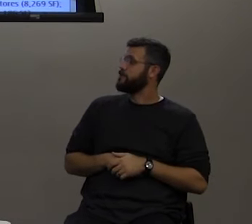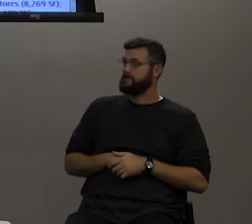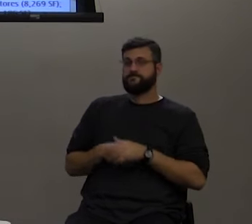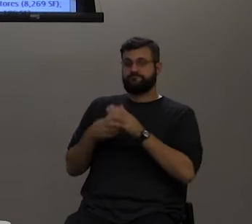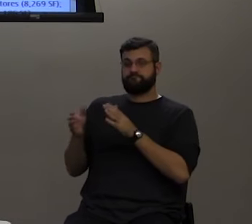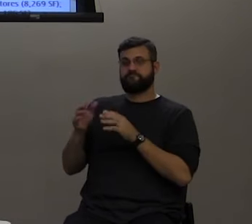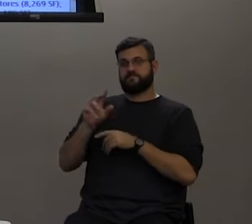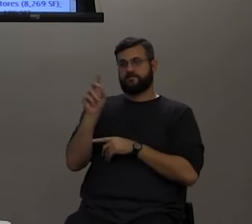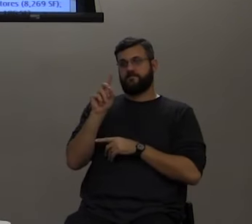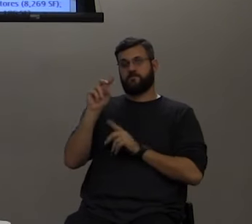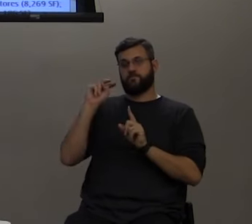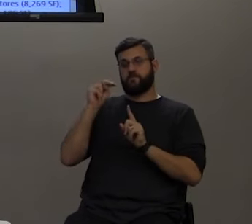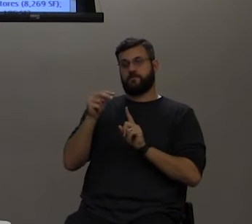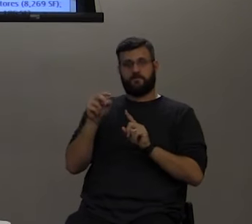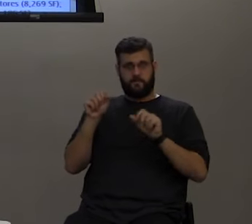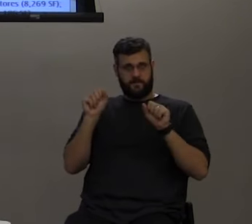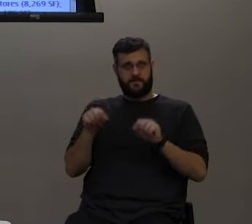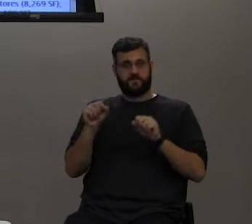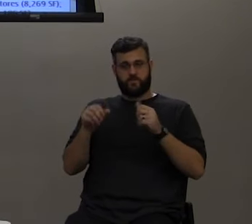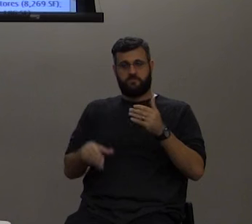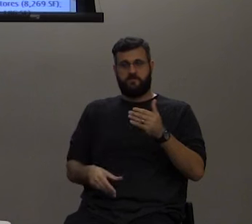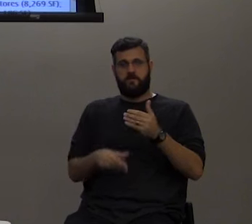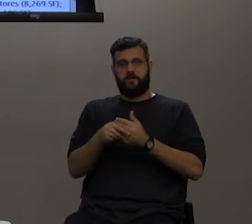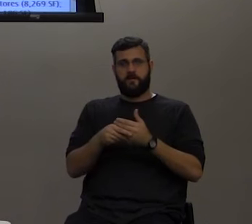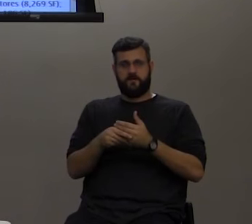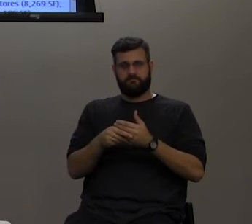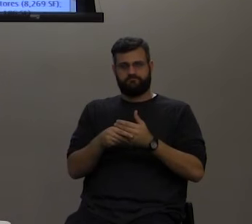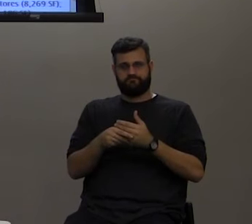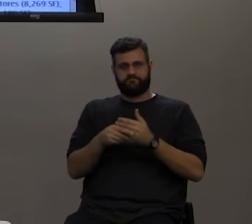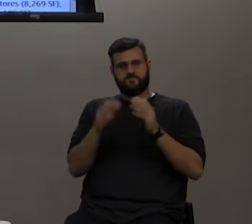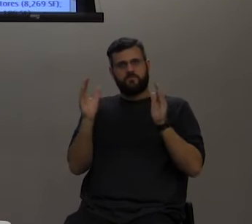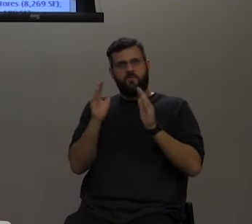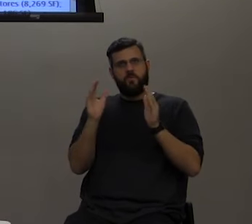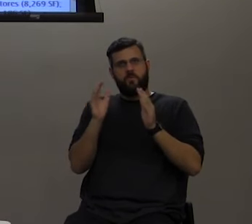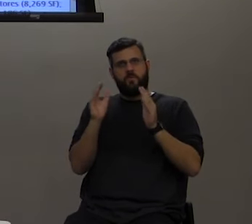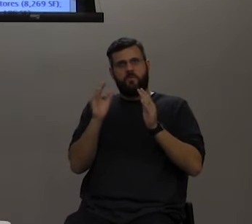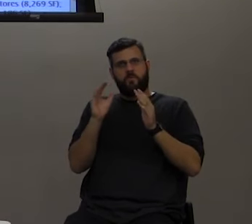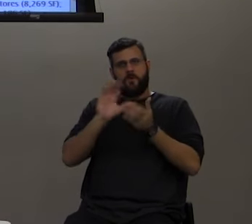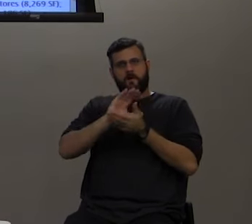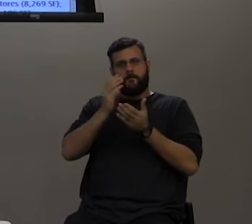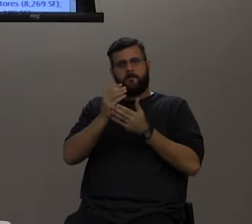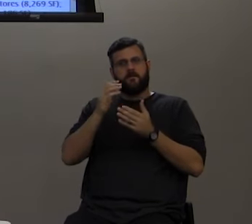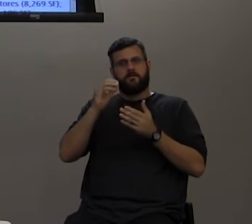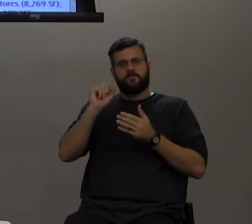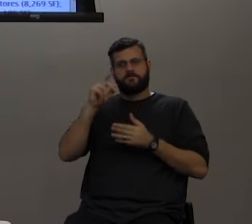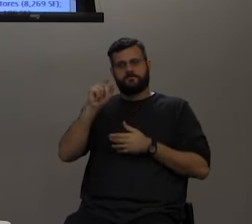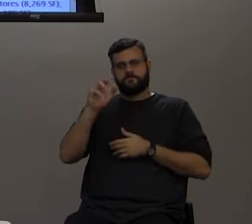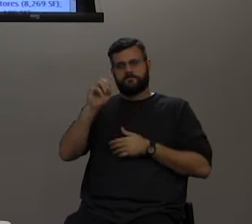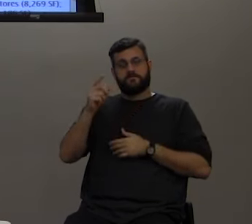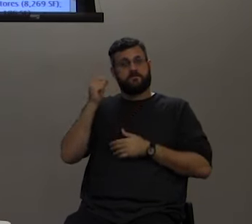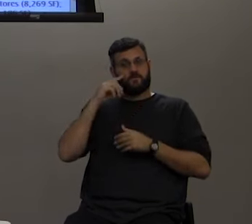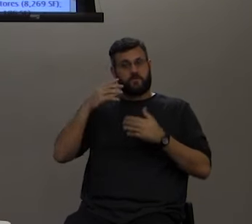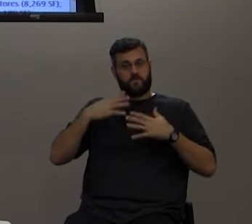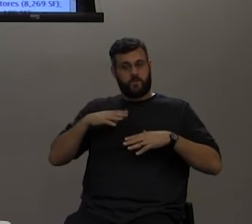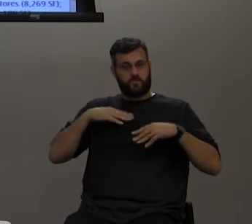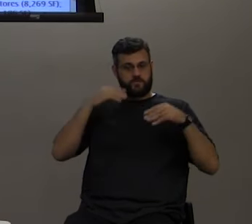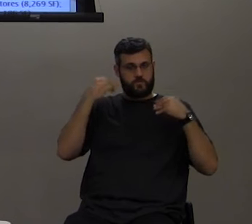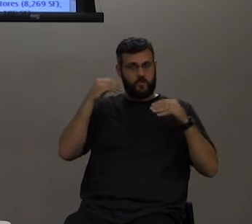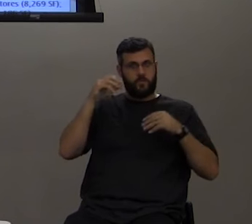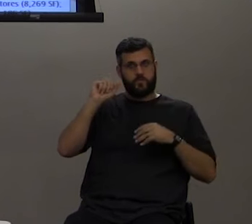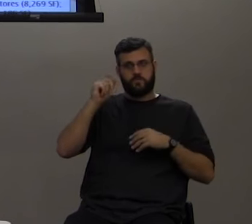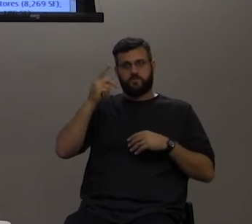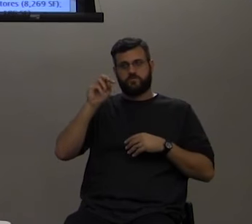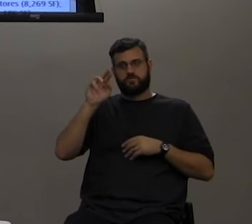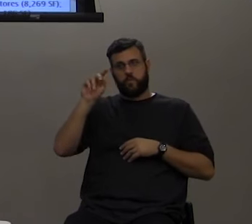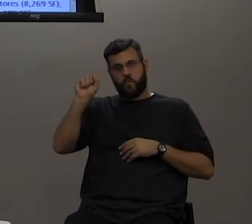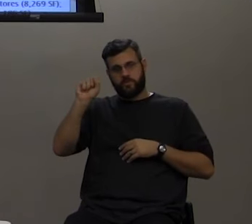perspective, there's a potential to add a small amount of space for clothing stores, as well as sporting goods or